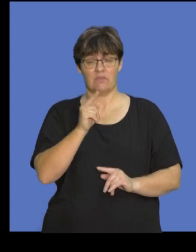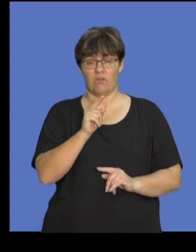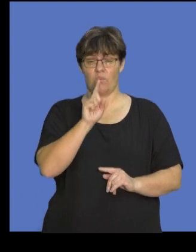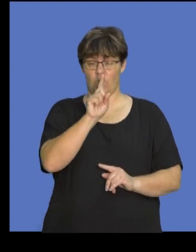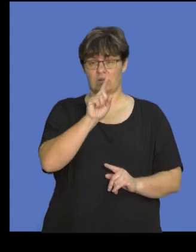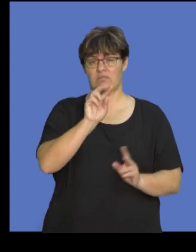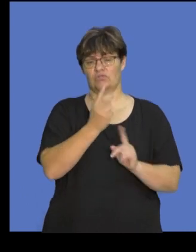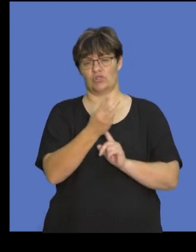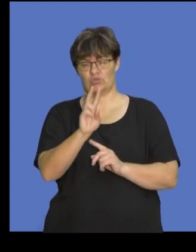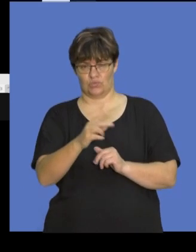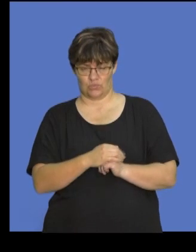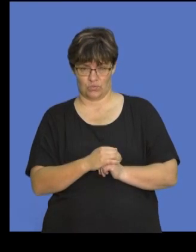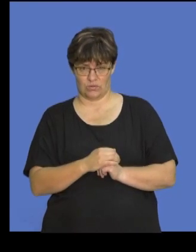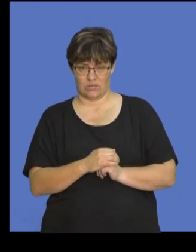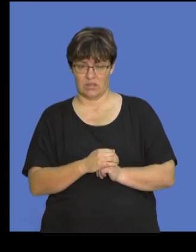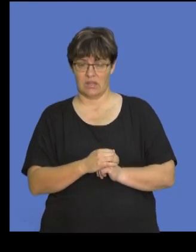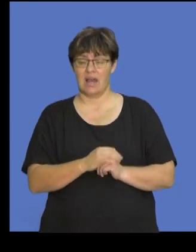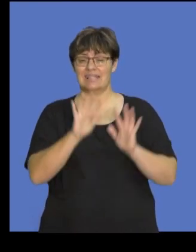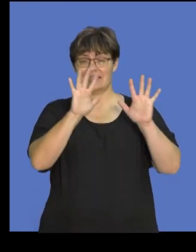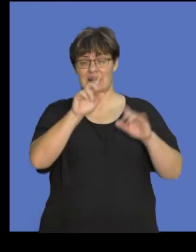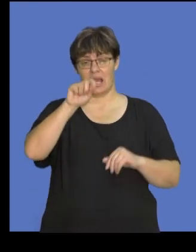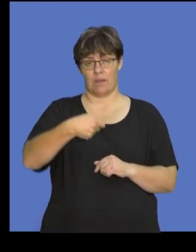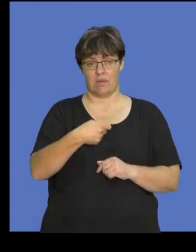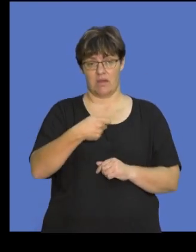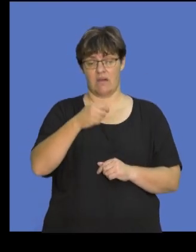1 to a 2, and we'd be able to say